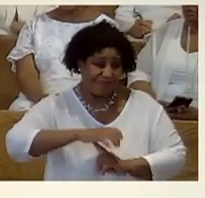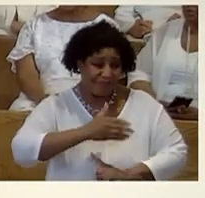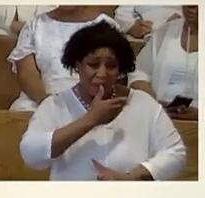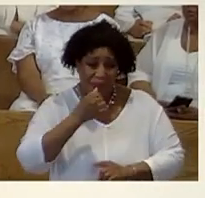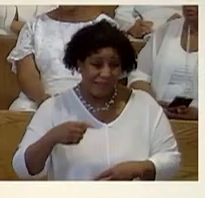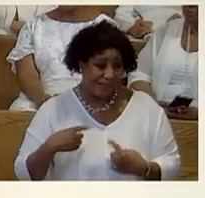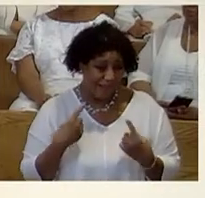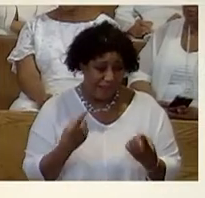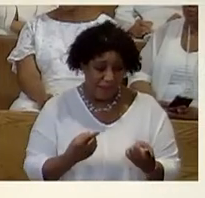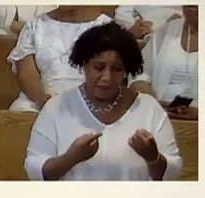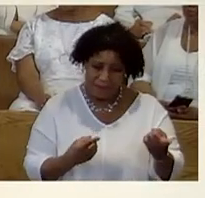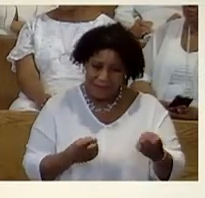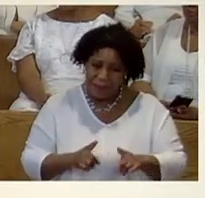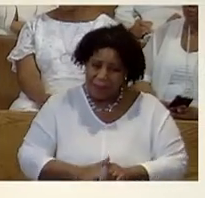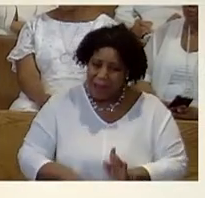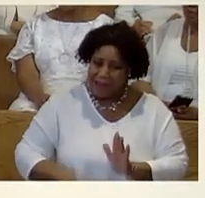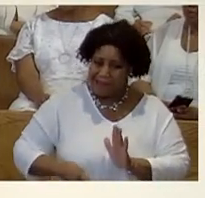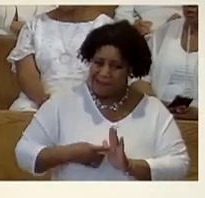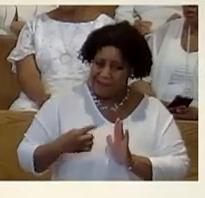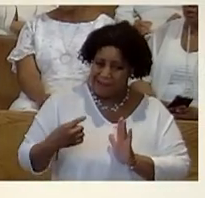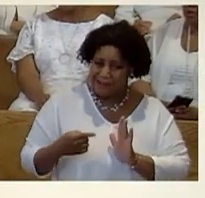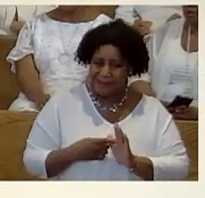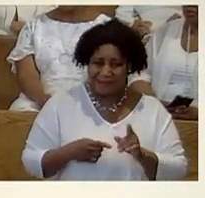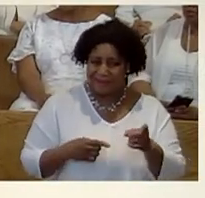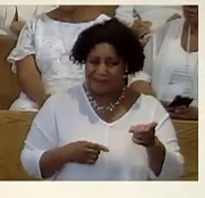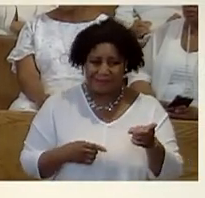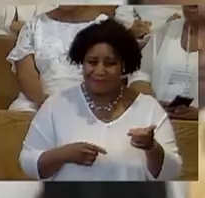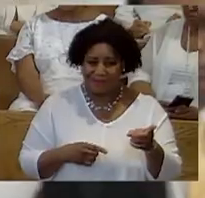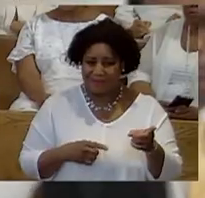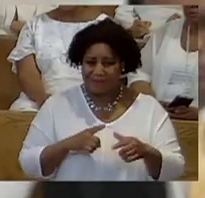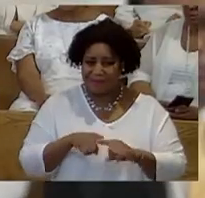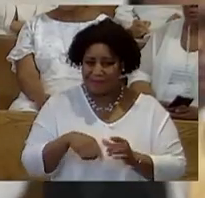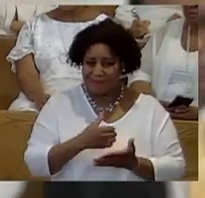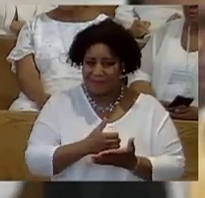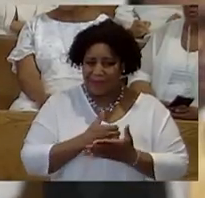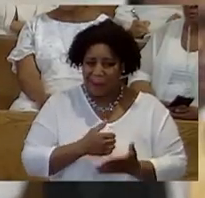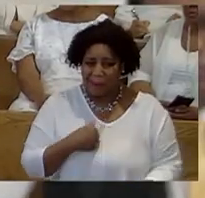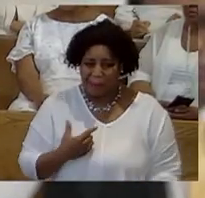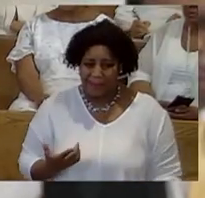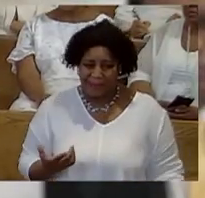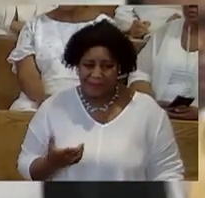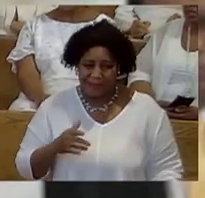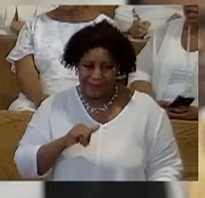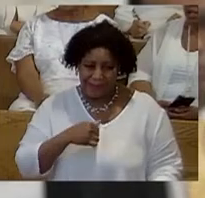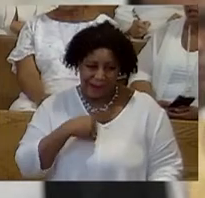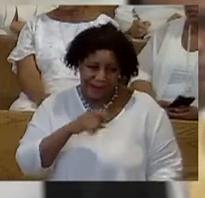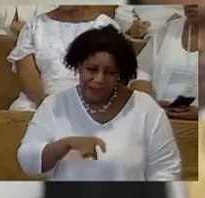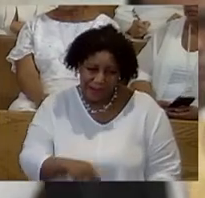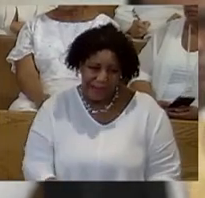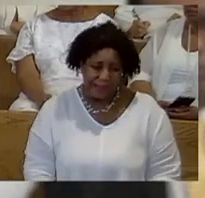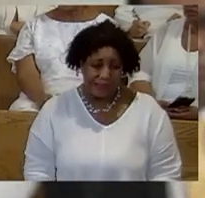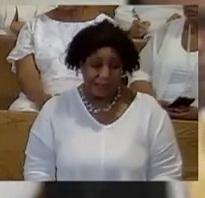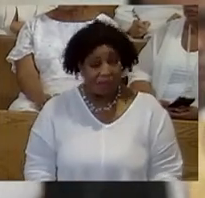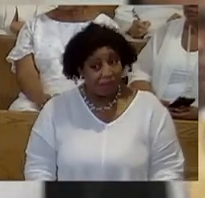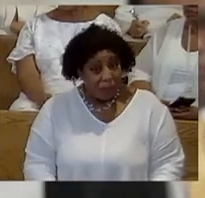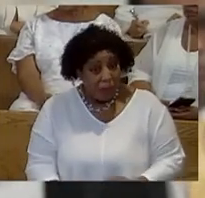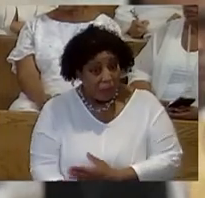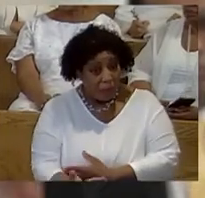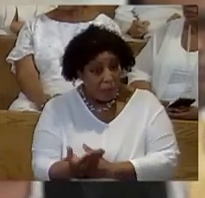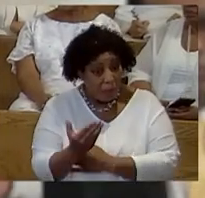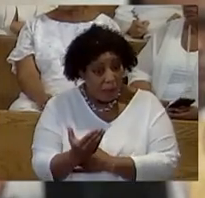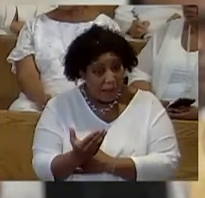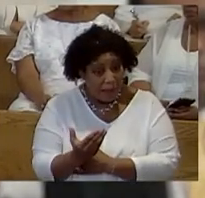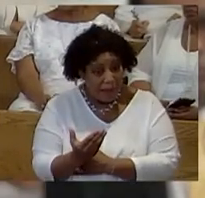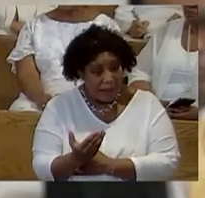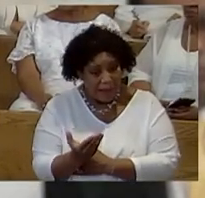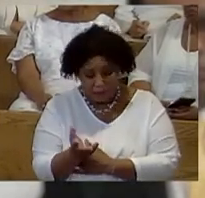had. But every now and then, she can't do me any way that I need her. When I wake up in the morning and I get